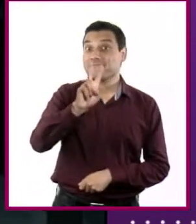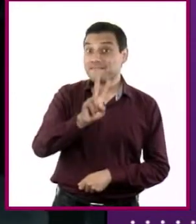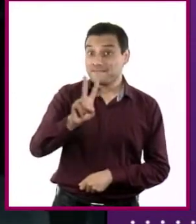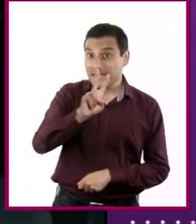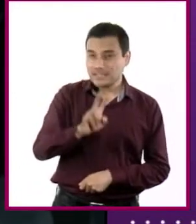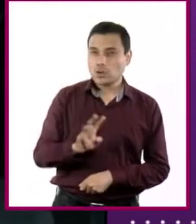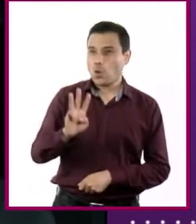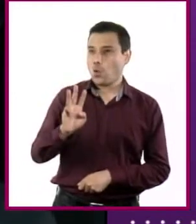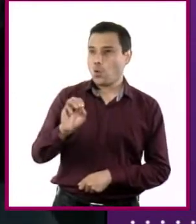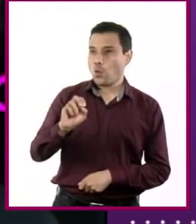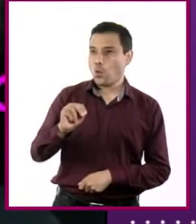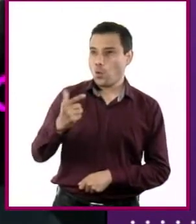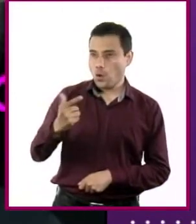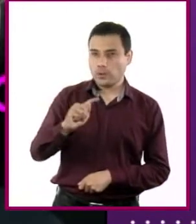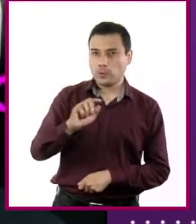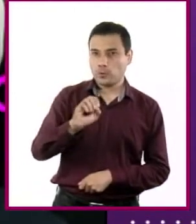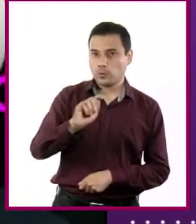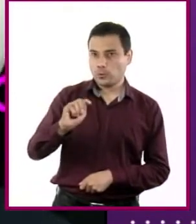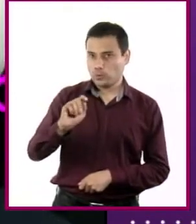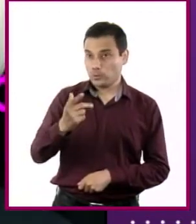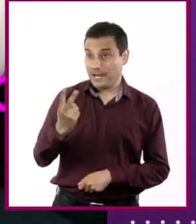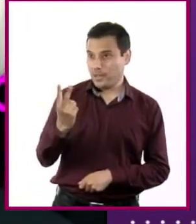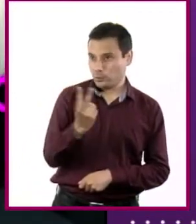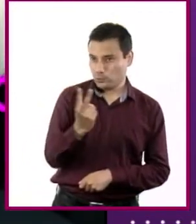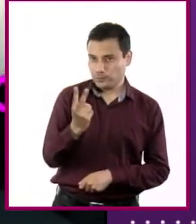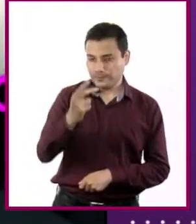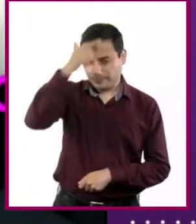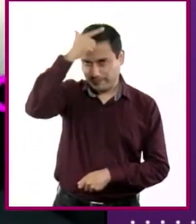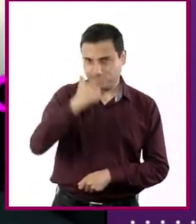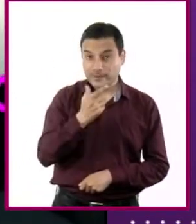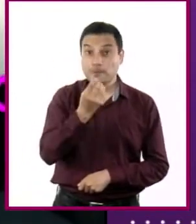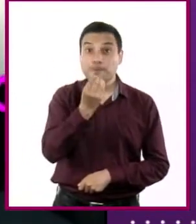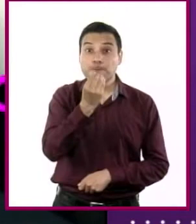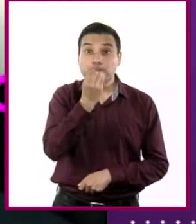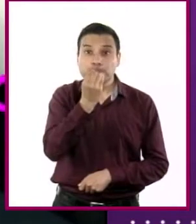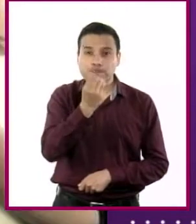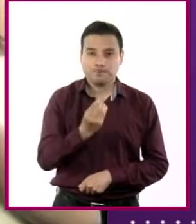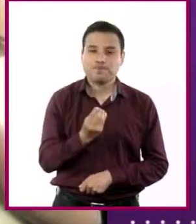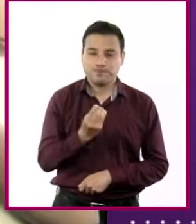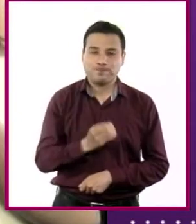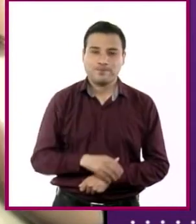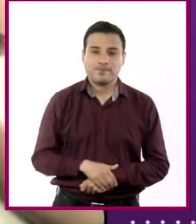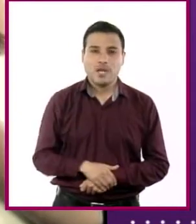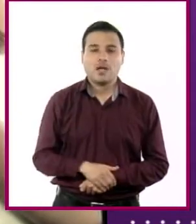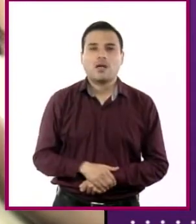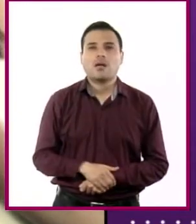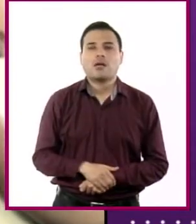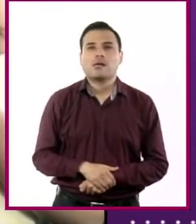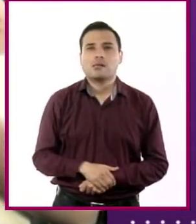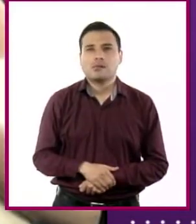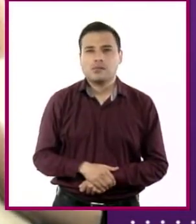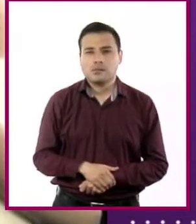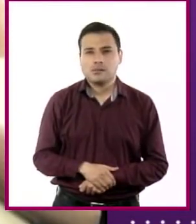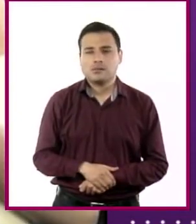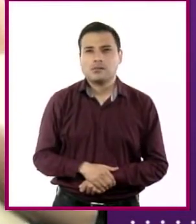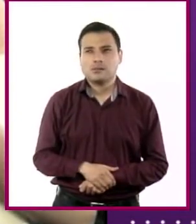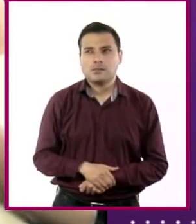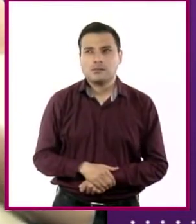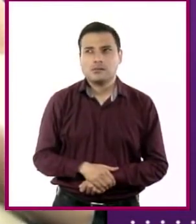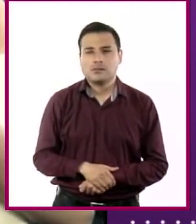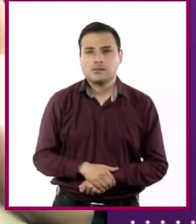and Mr. Toot, they are going to have dinner with some clients. Oh, I see. So